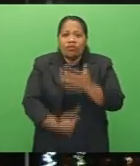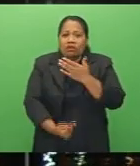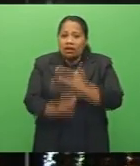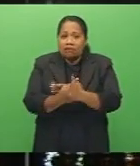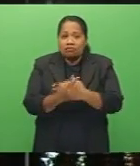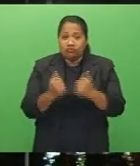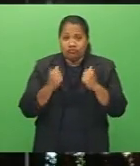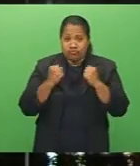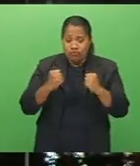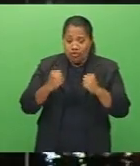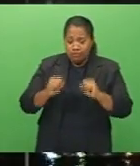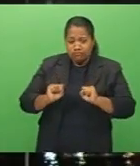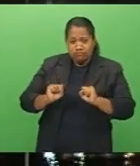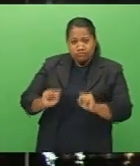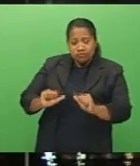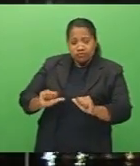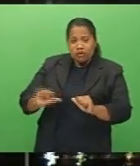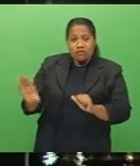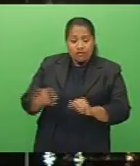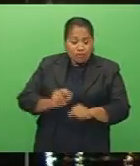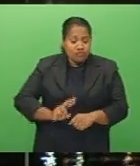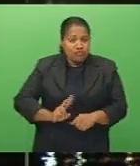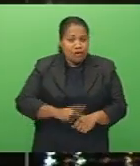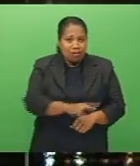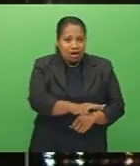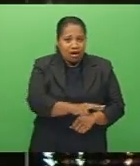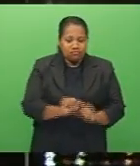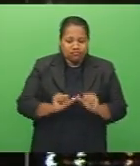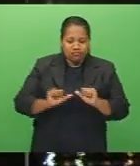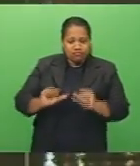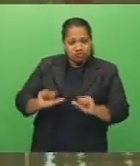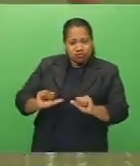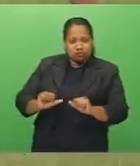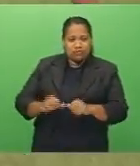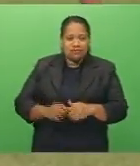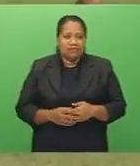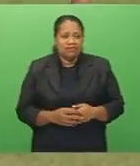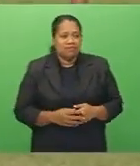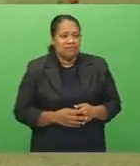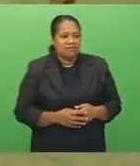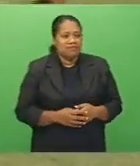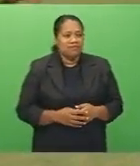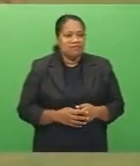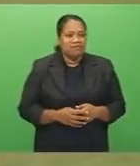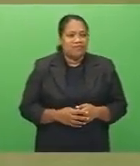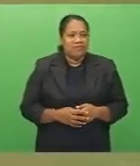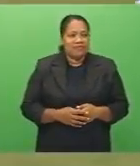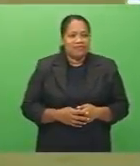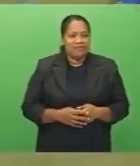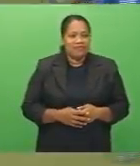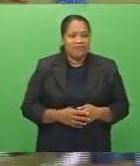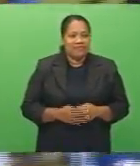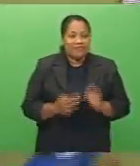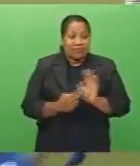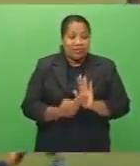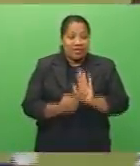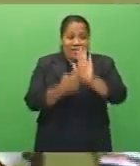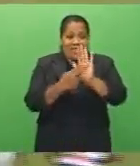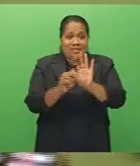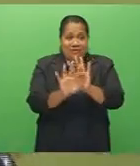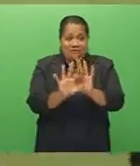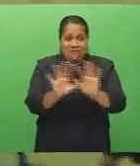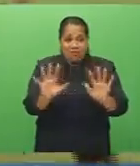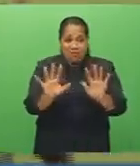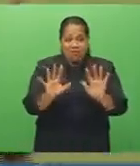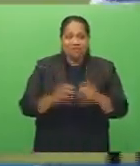defence from the Rewa side. Renina Rakautonga with the action. For Nandi, forwards going in to help. The